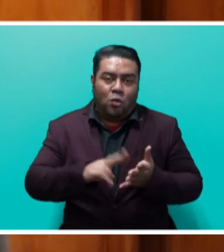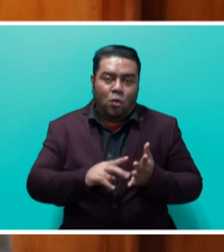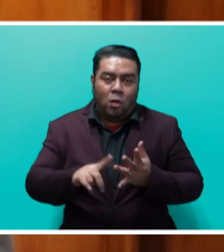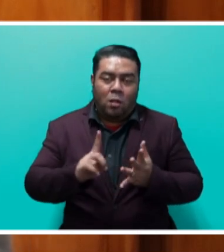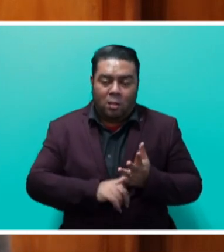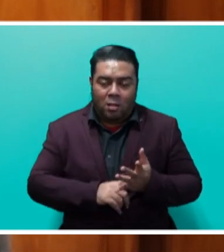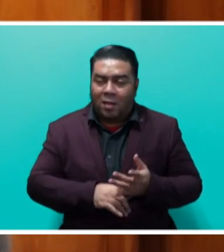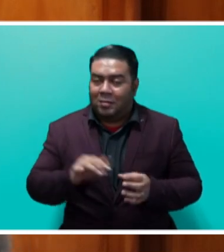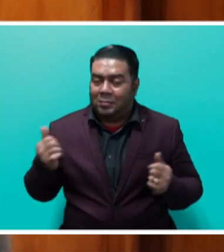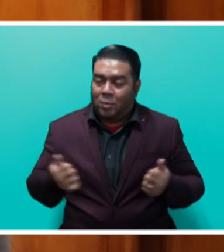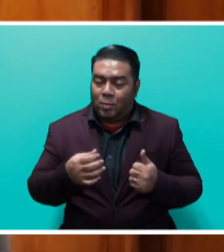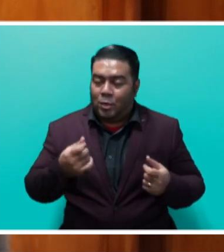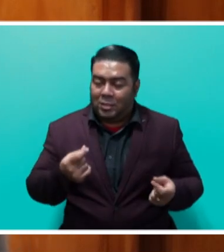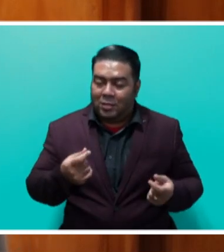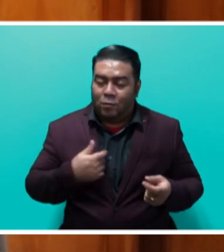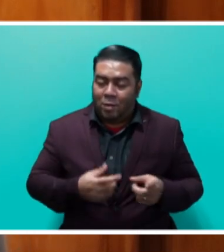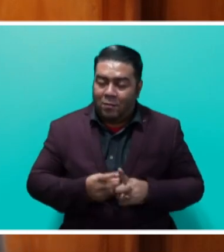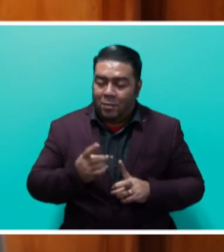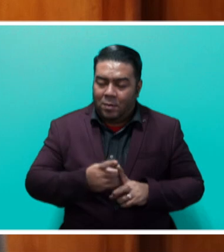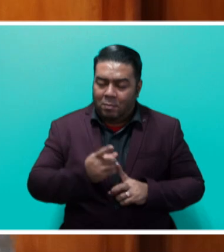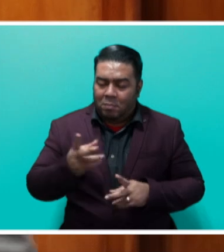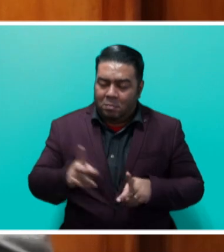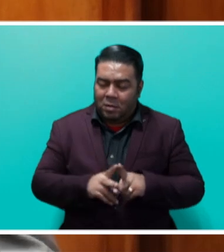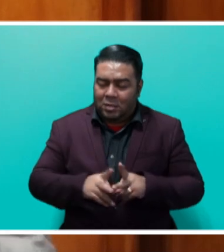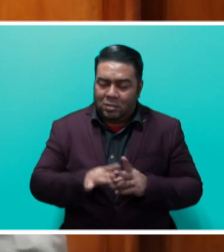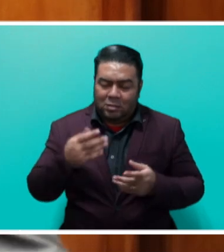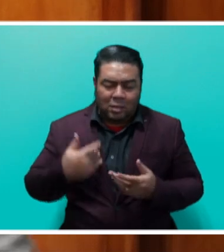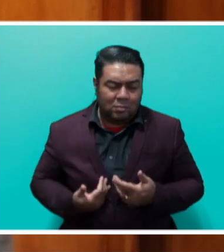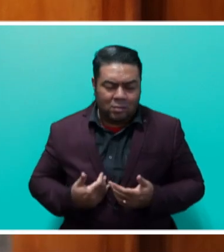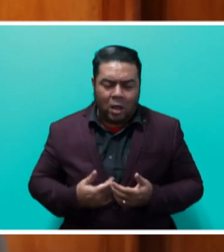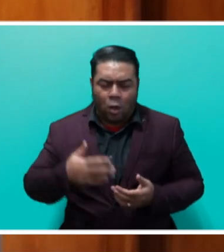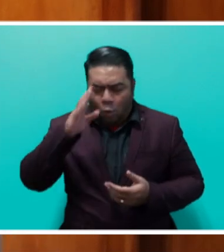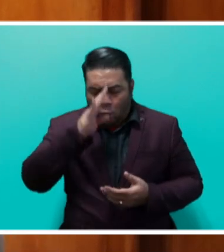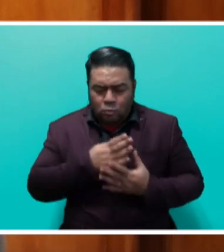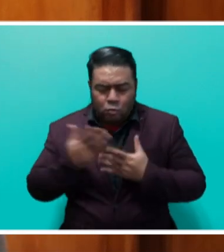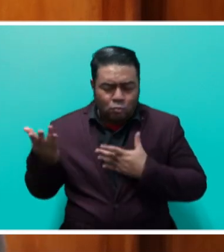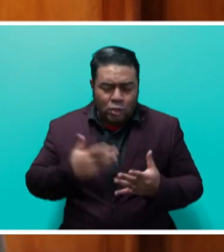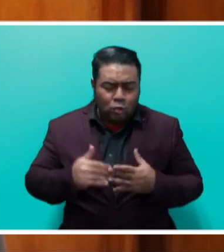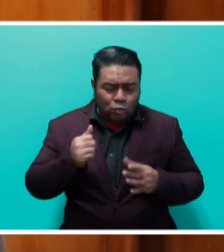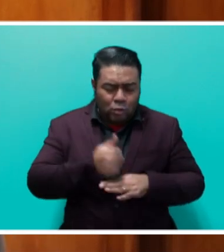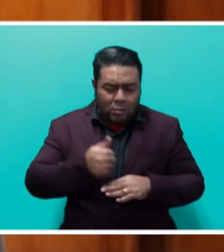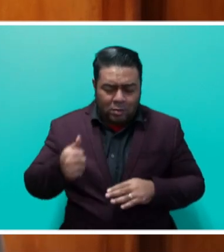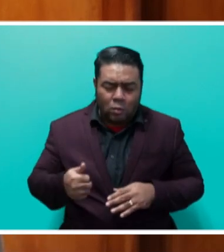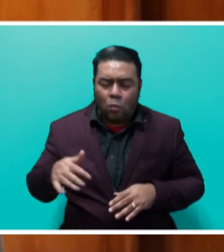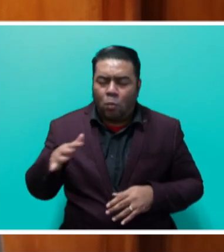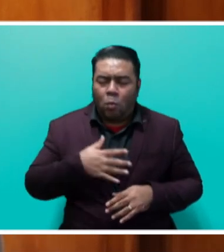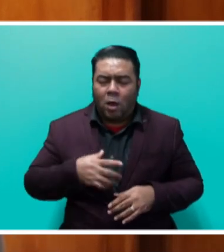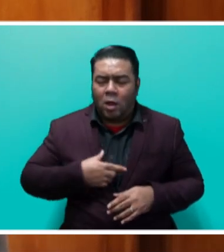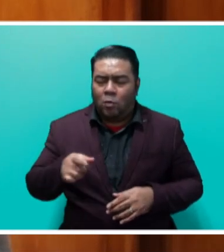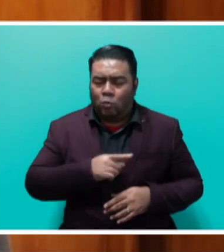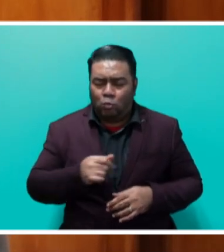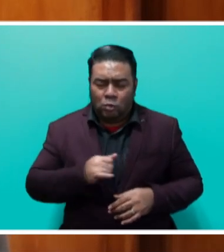side. So I hope to bring to Cabinet really soon the justification around why we should join